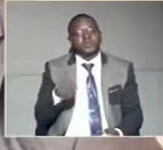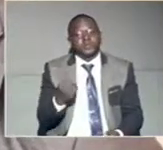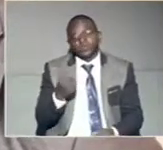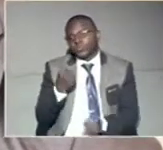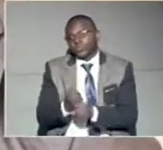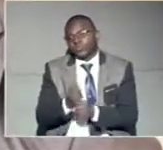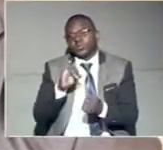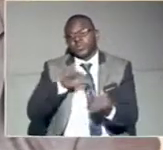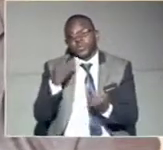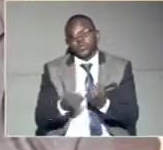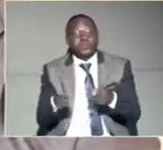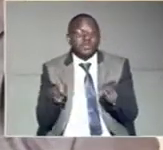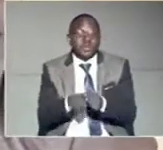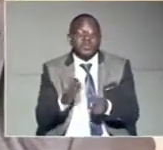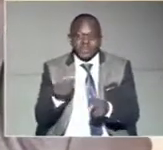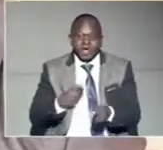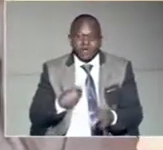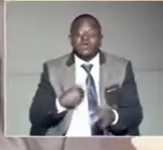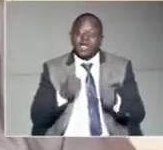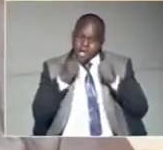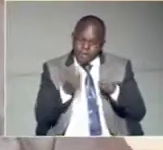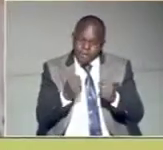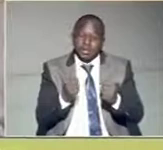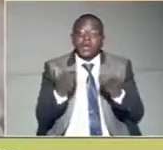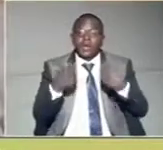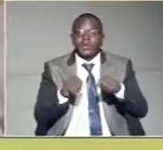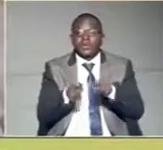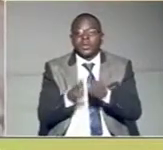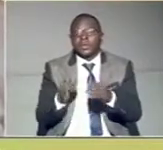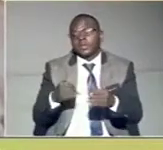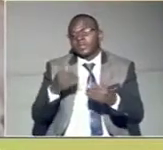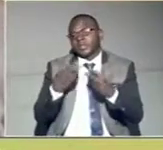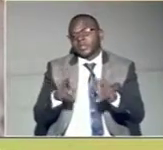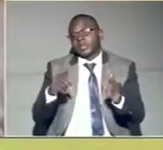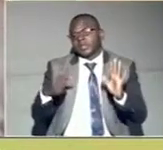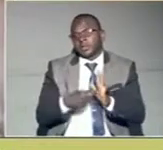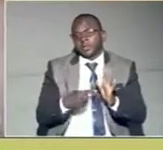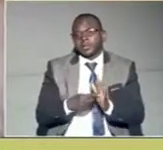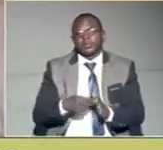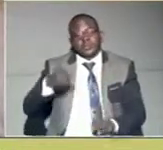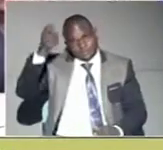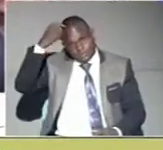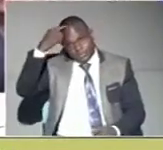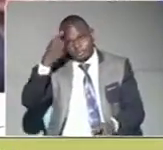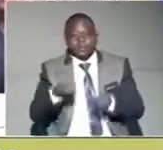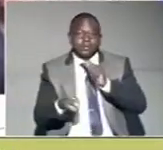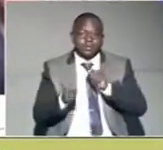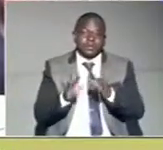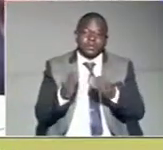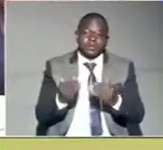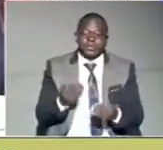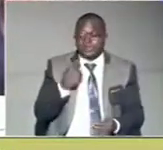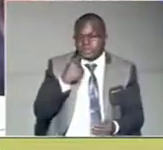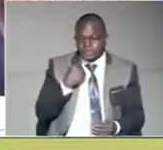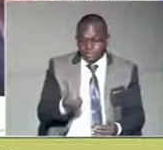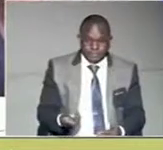job even when they're actually recommended for the job. So I think the starting point is a mindset change. There is a saying